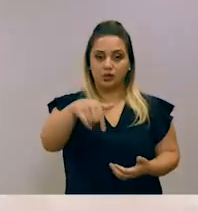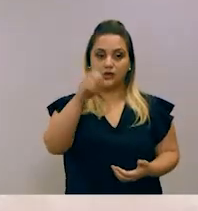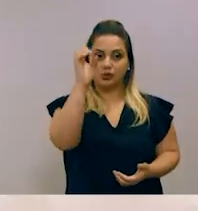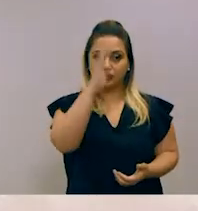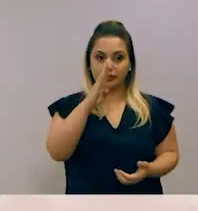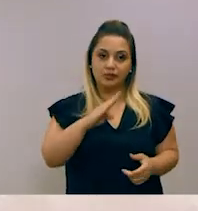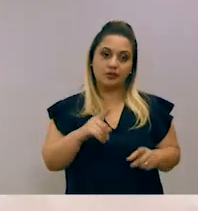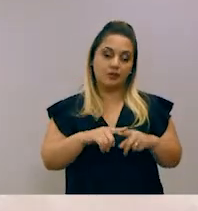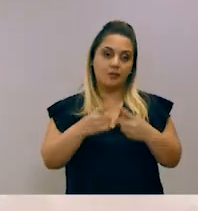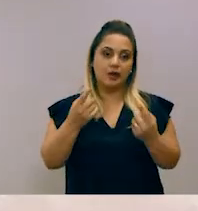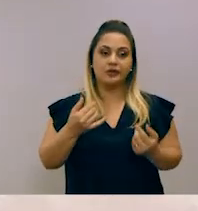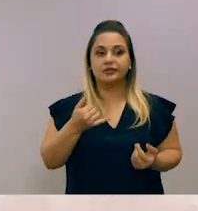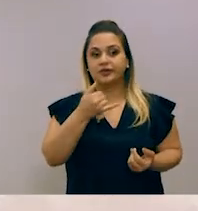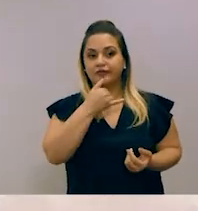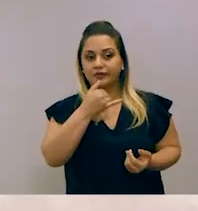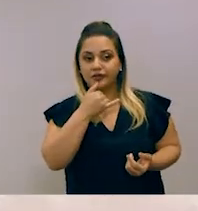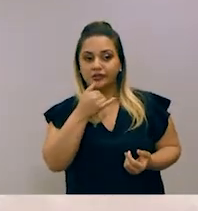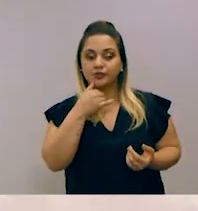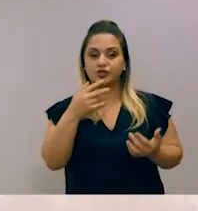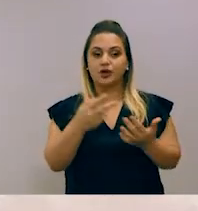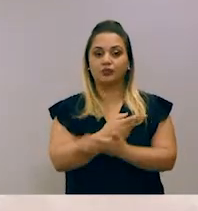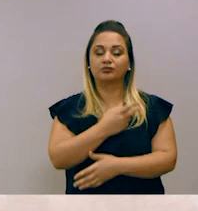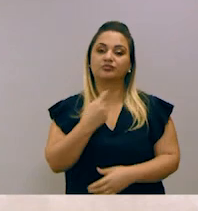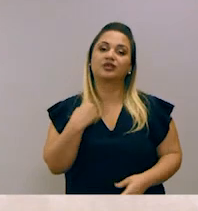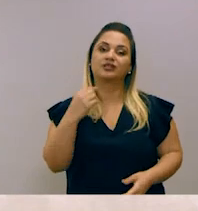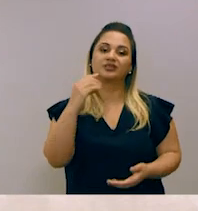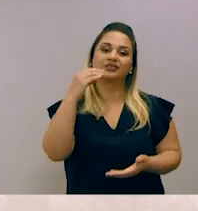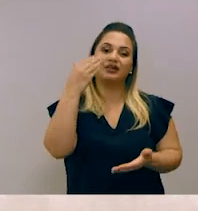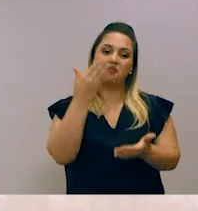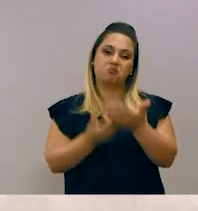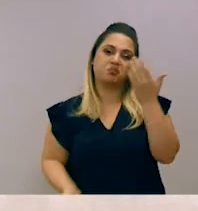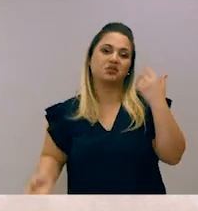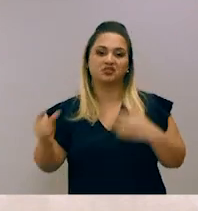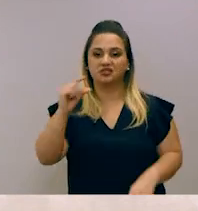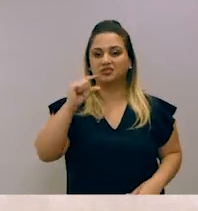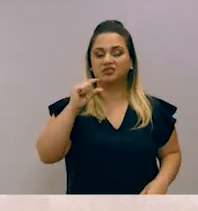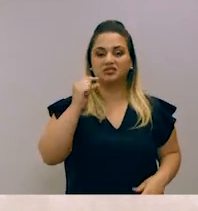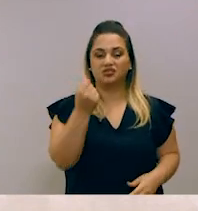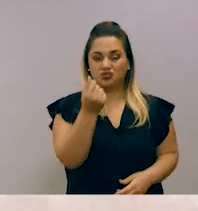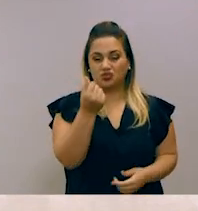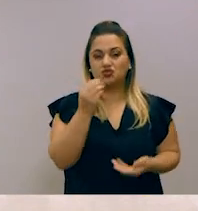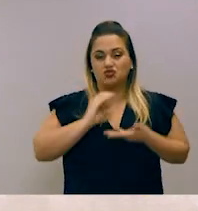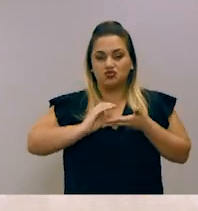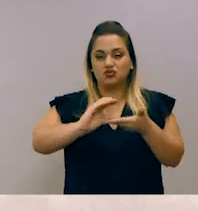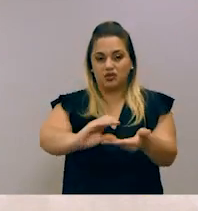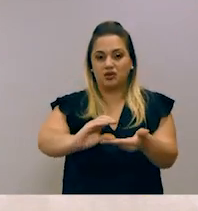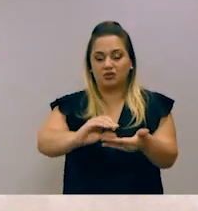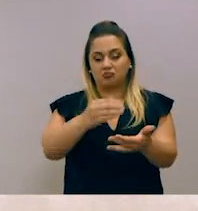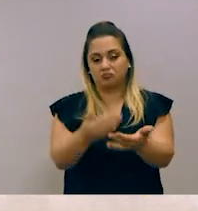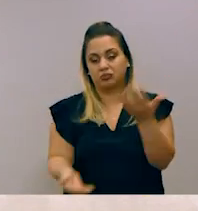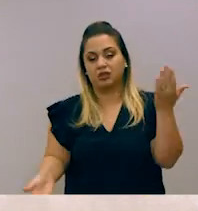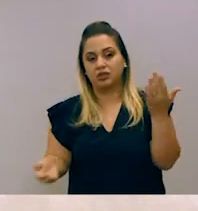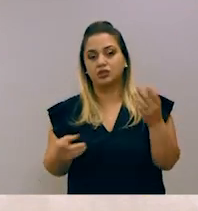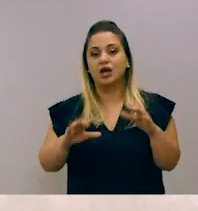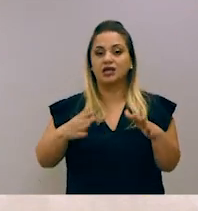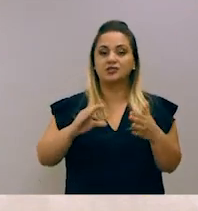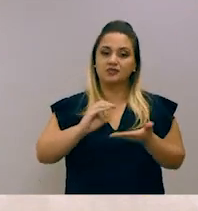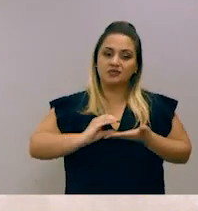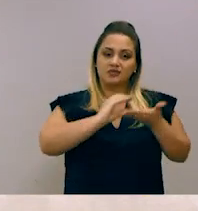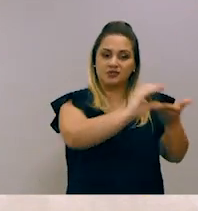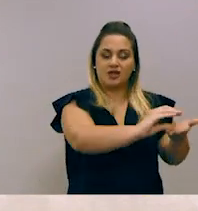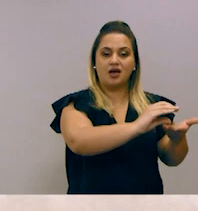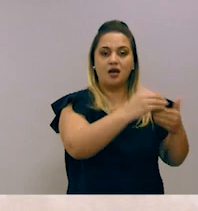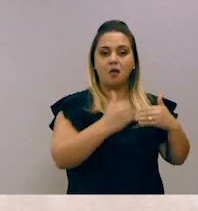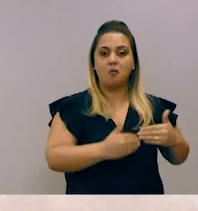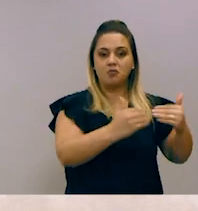Brazil, all over the world, we bring some losses to the public revenues, because if